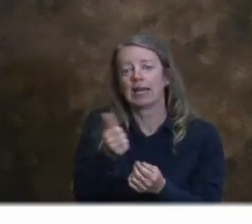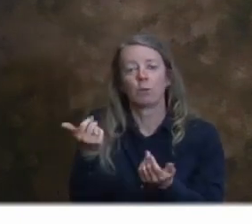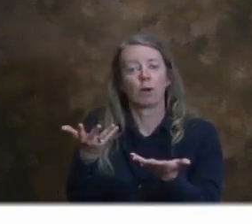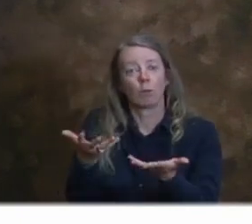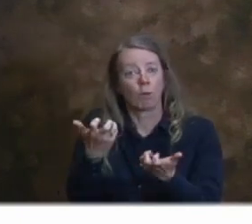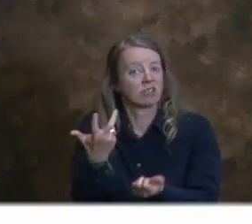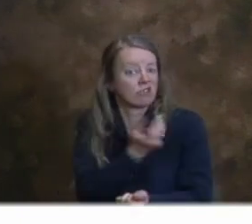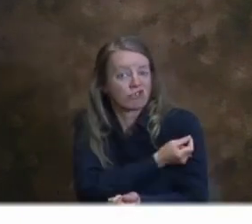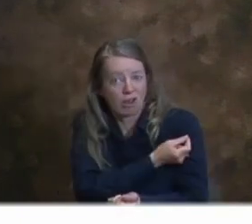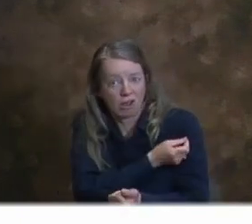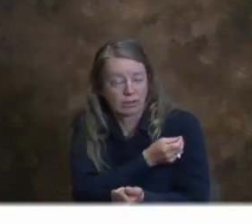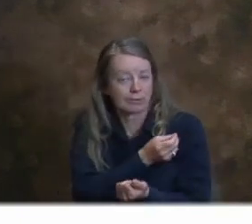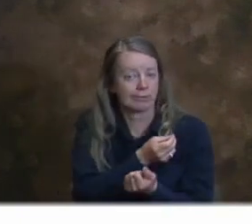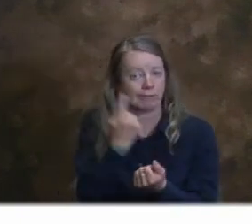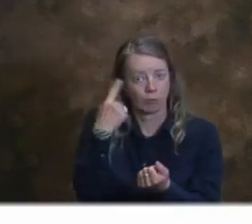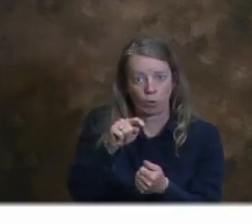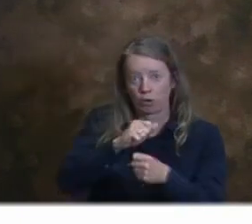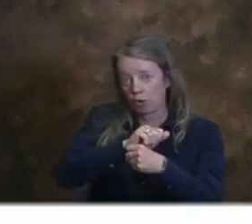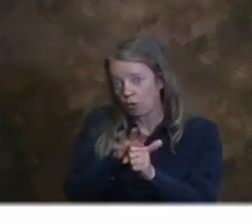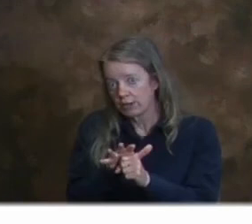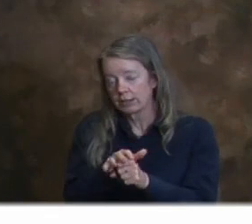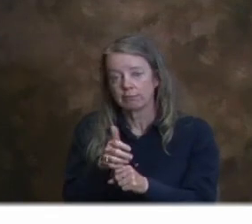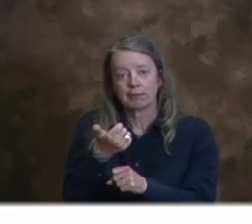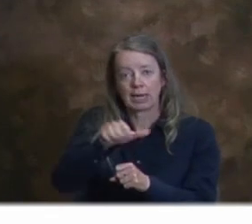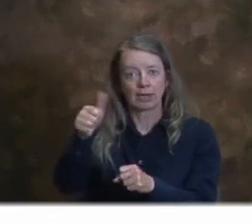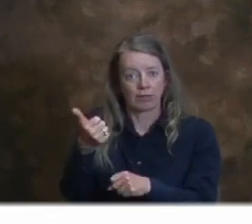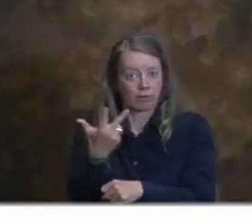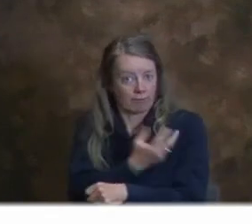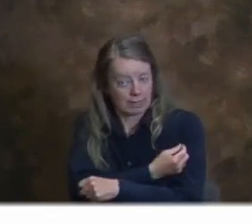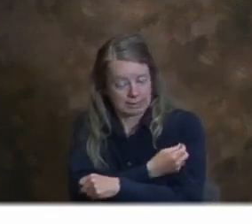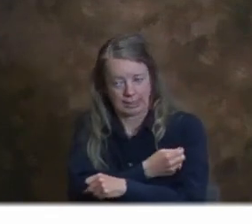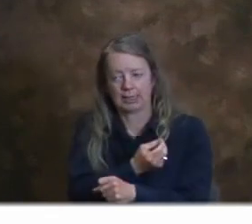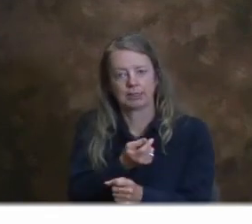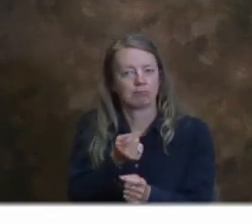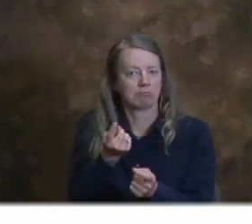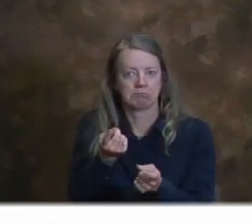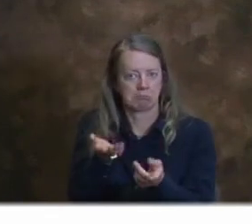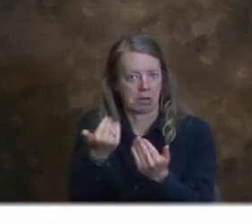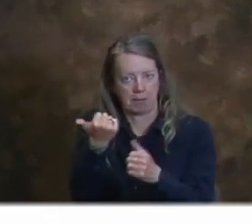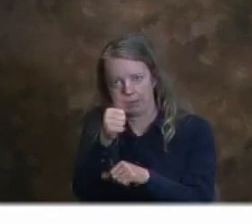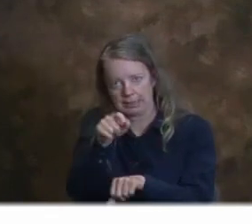need, and COVID-19 vaccine is available by walk-in.